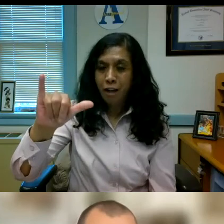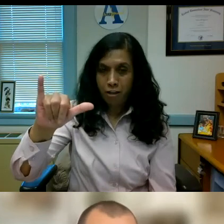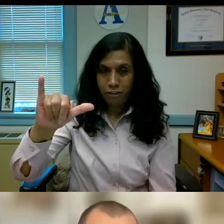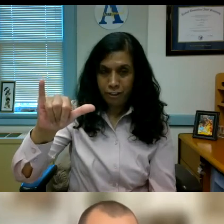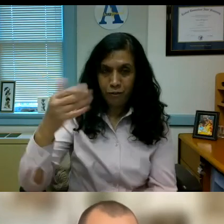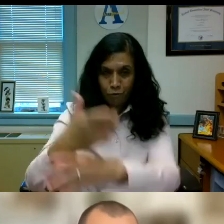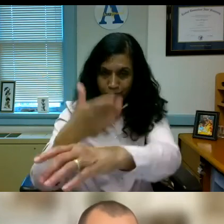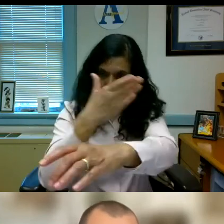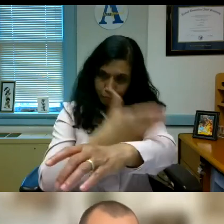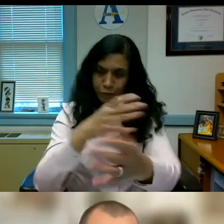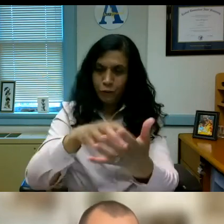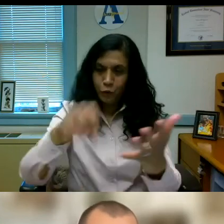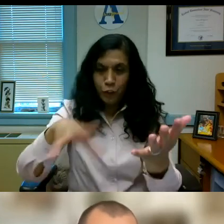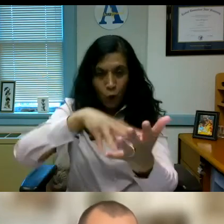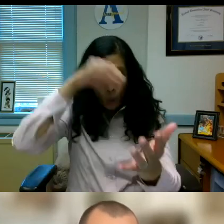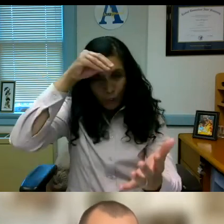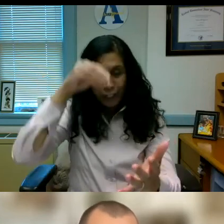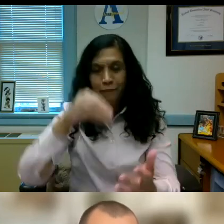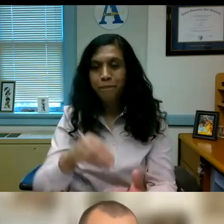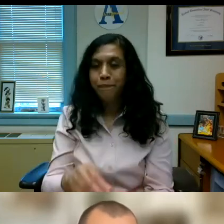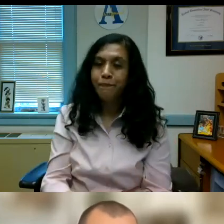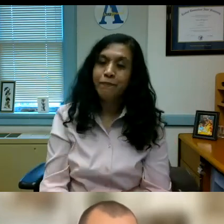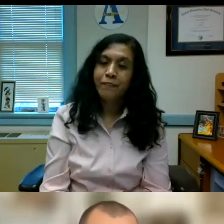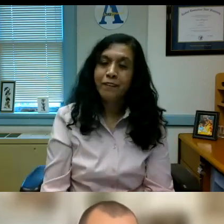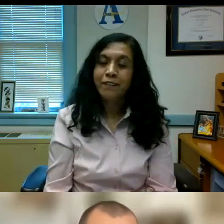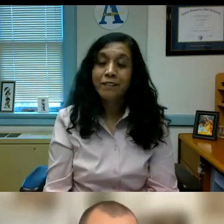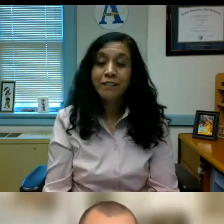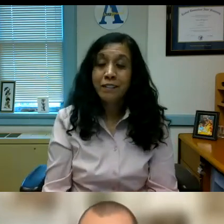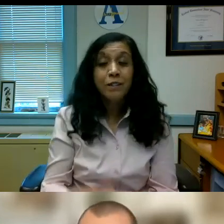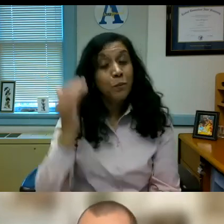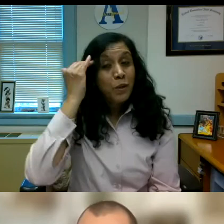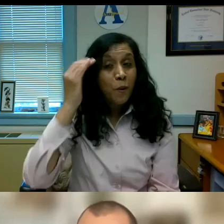Next is using effective pedagogy to improve student learning.